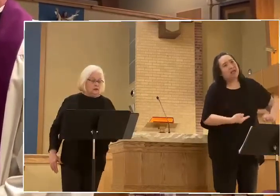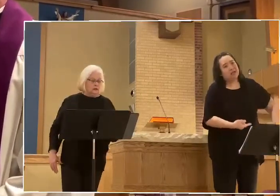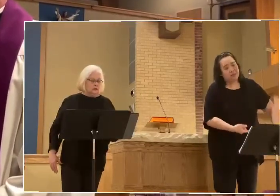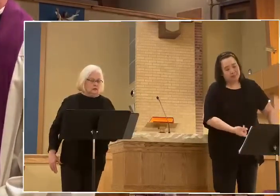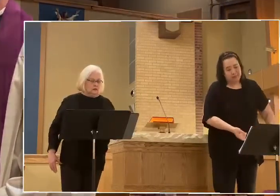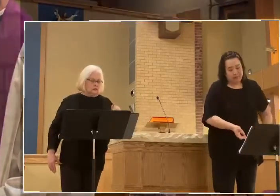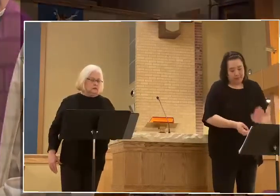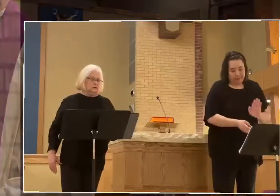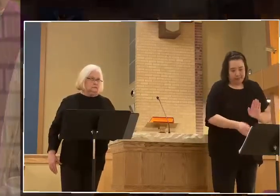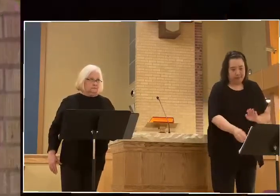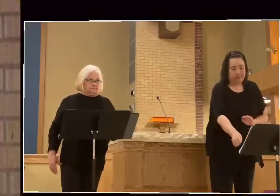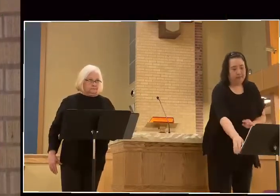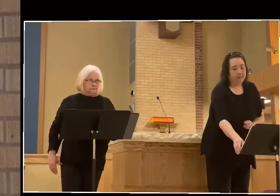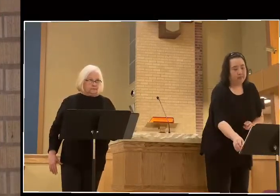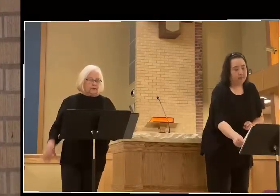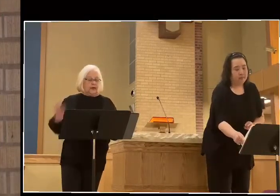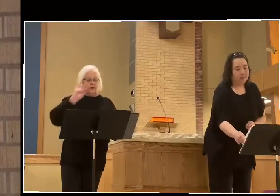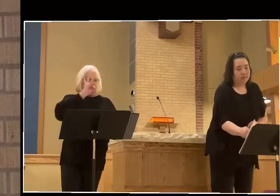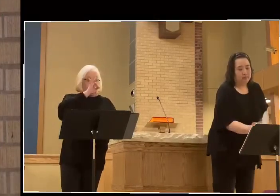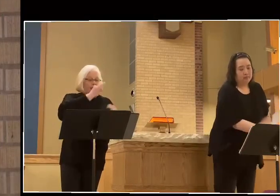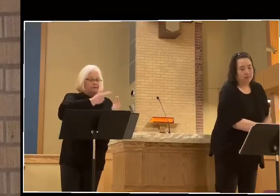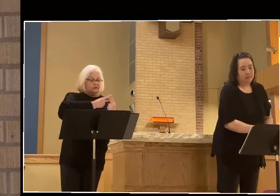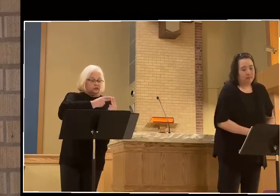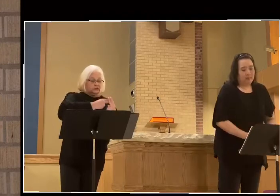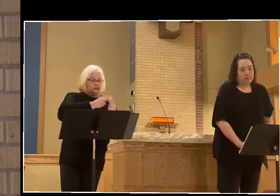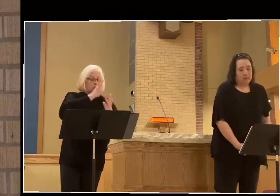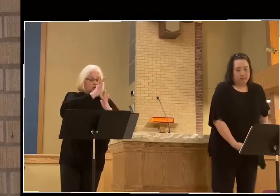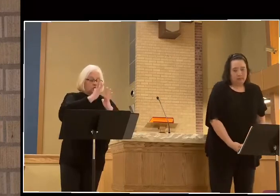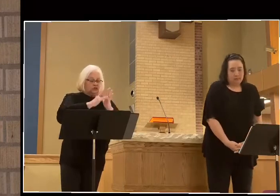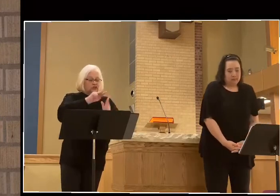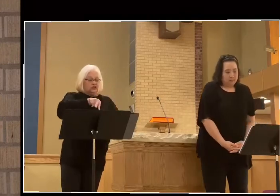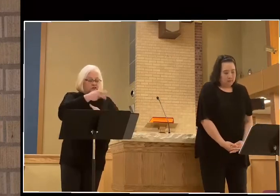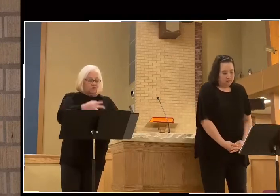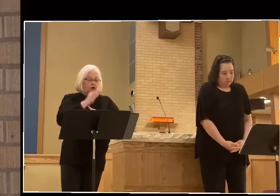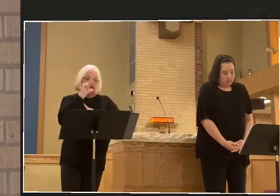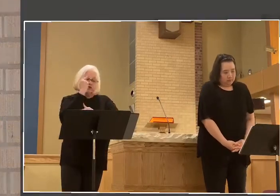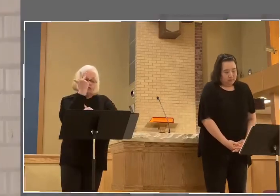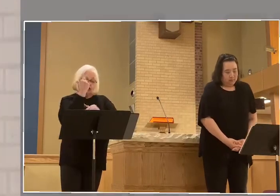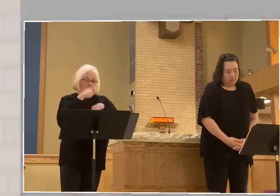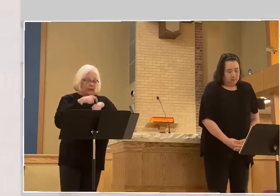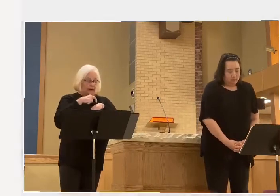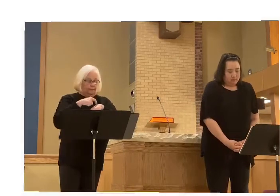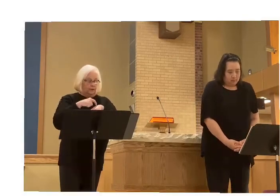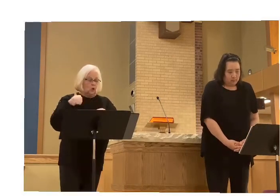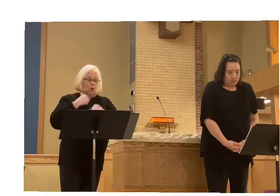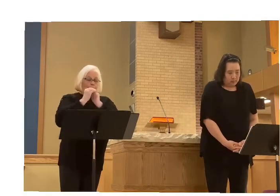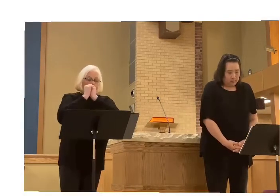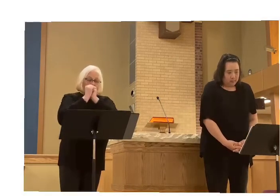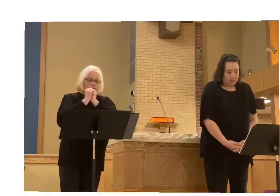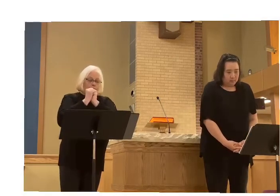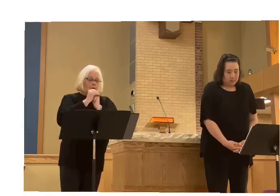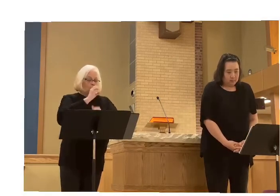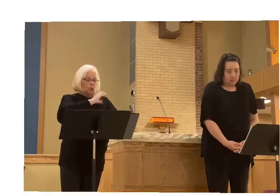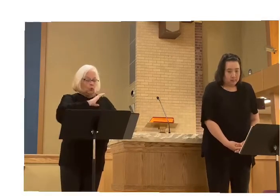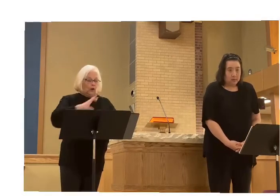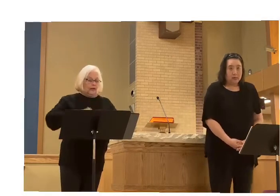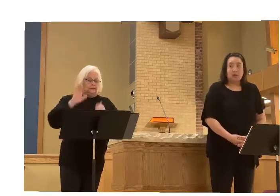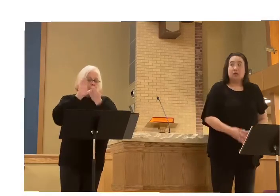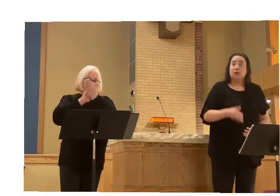pain. The ninth station, Jesus falls a third time. We adore you, O Christ, and we praise